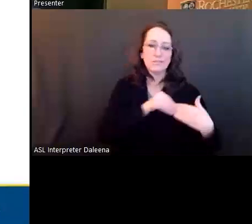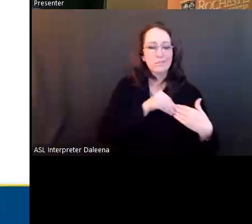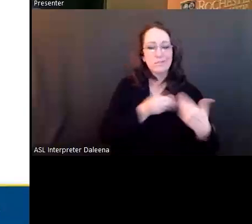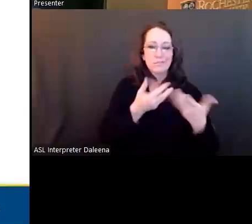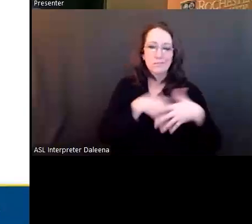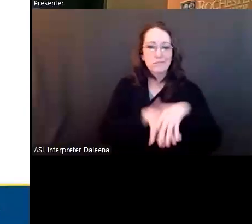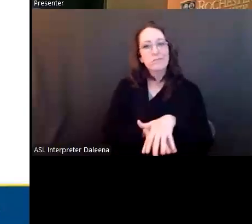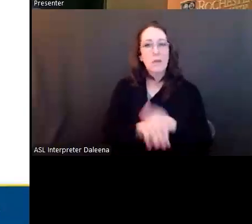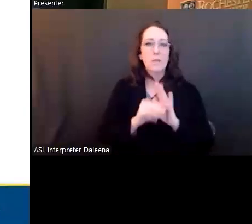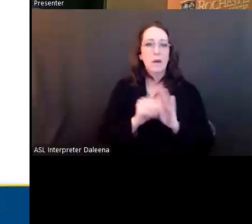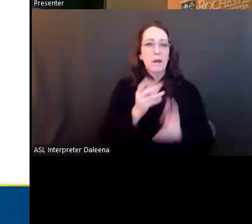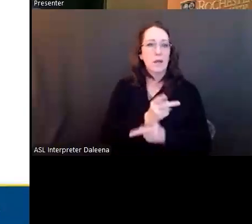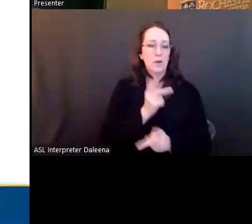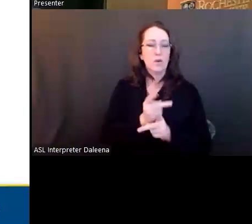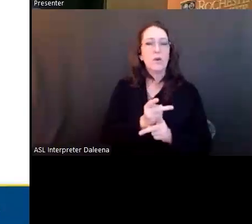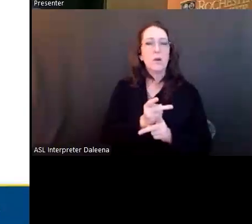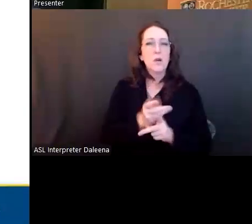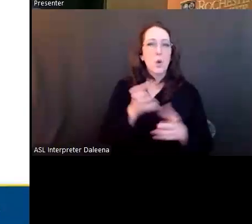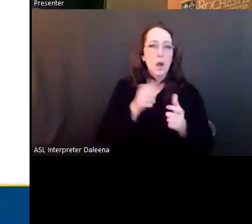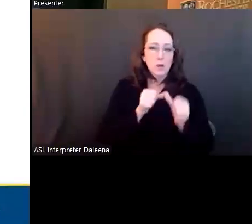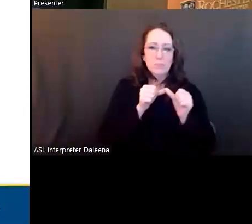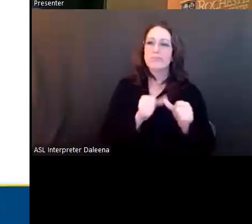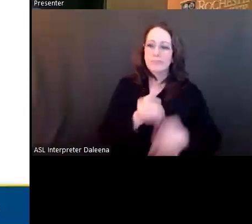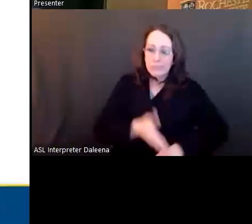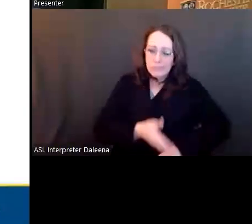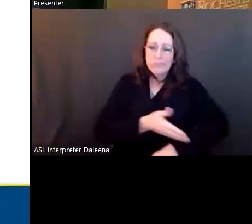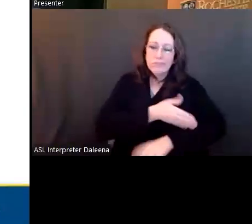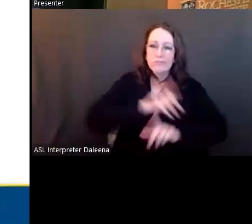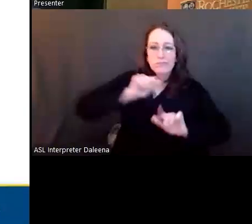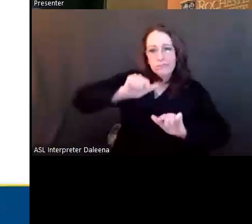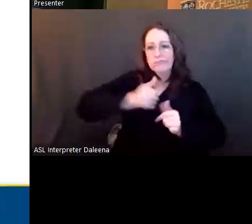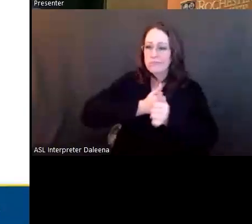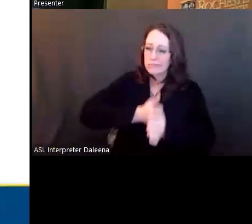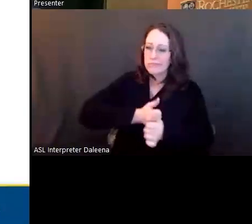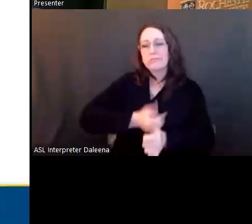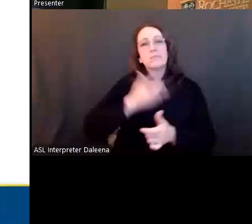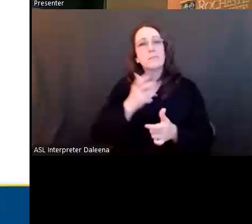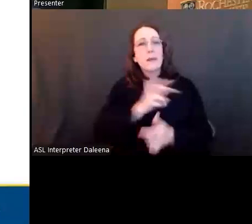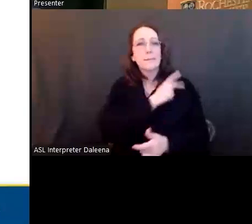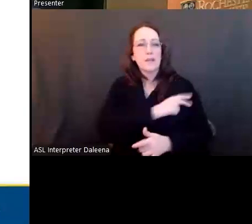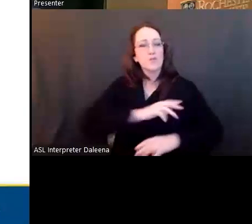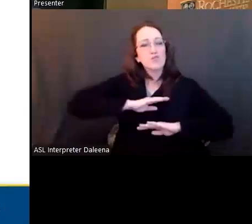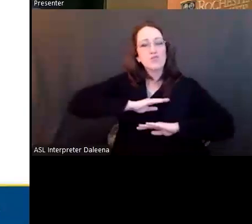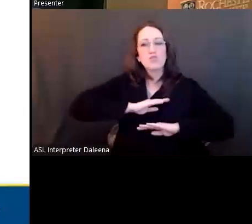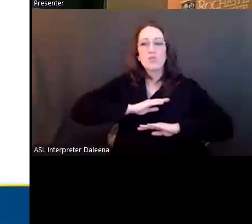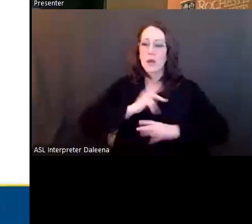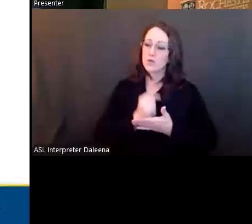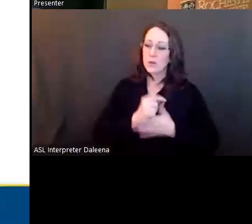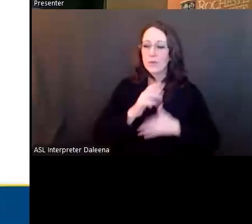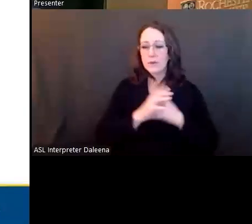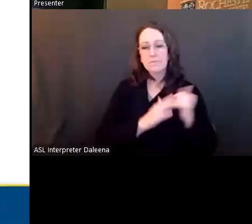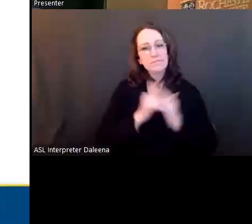care. We are seeking to continually improve attendance, adherence, along with patient satisfaction and treatment